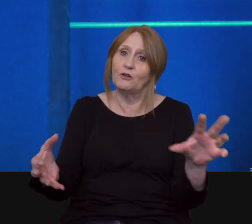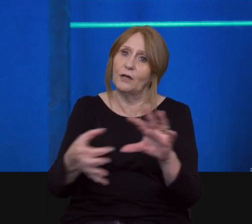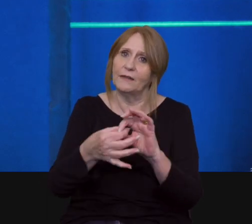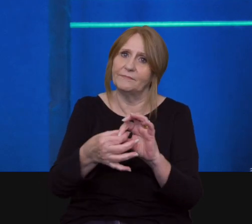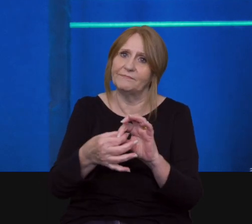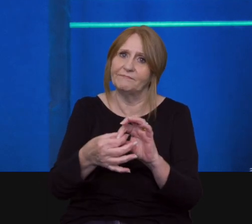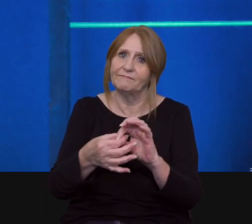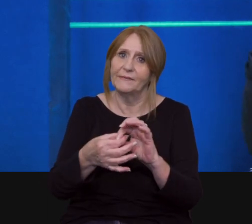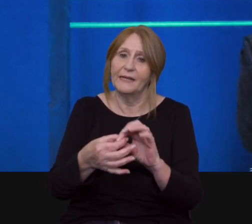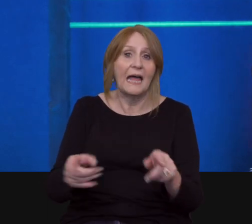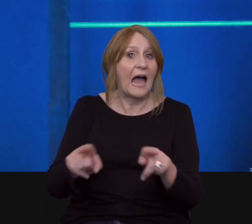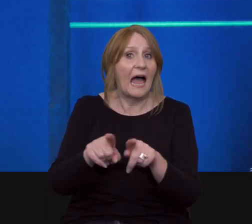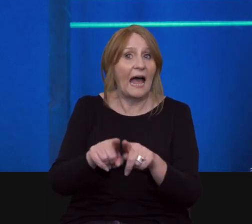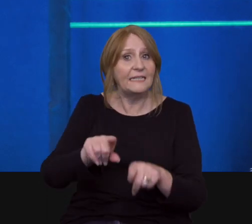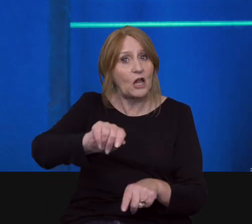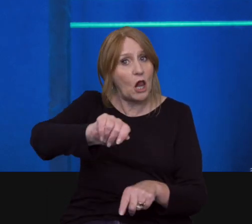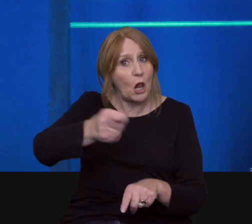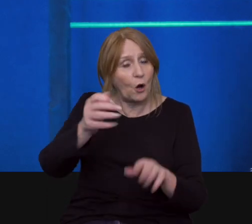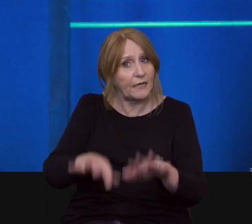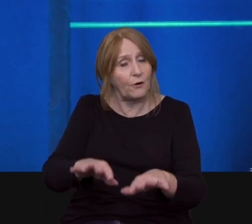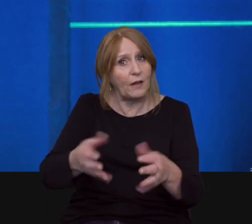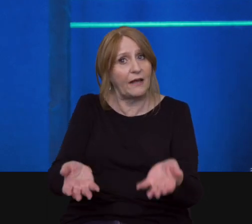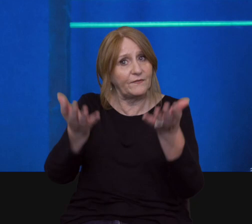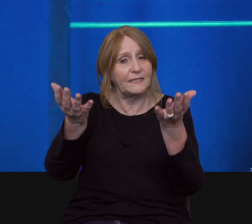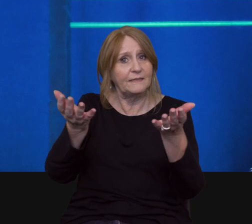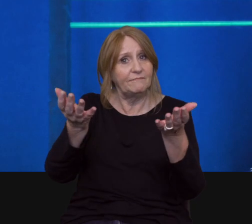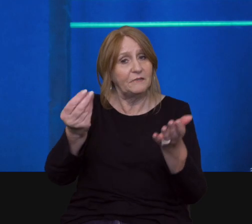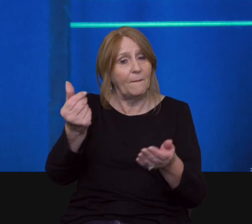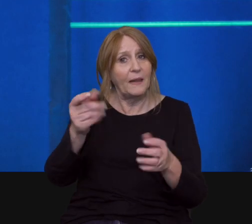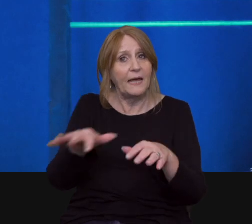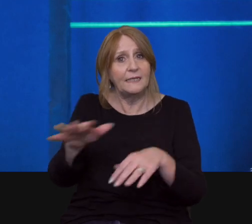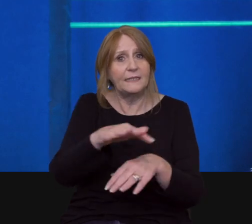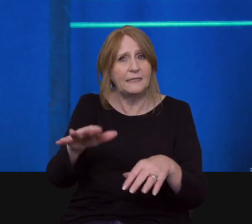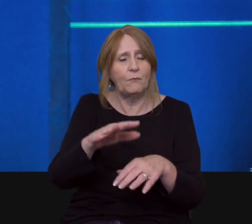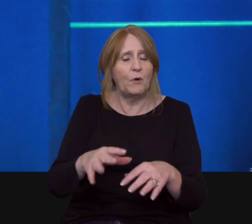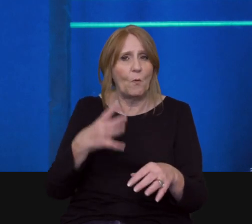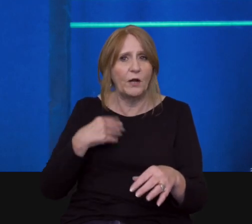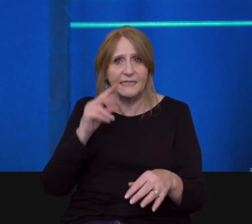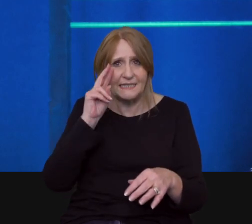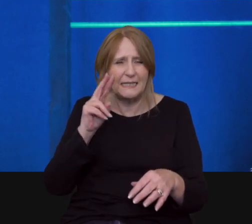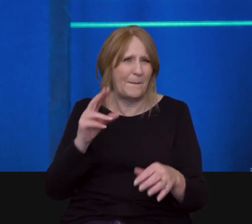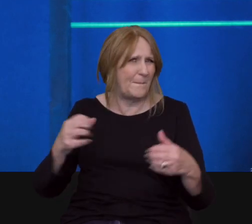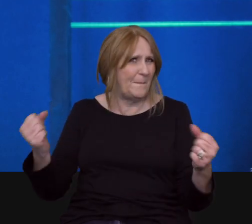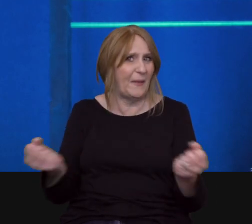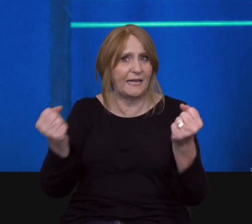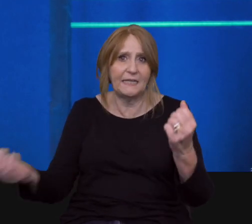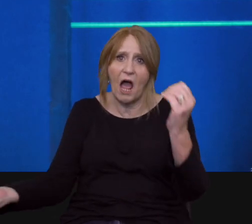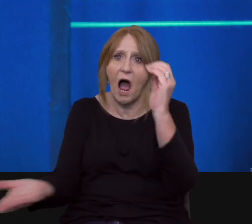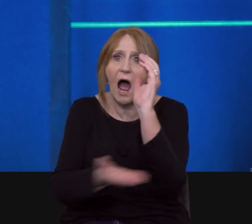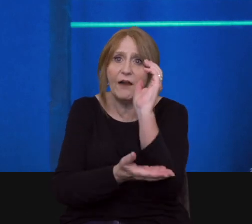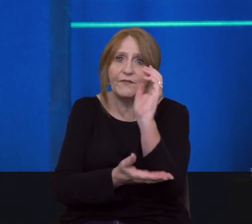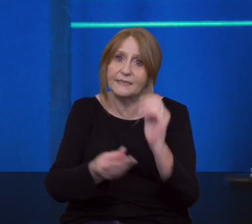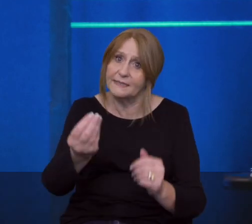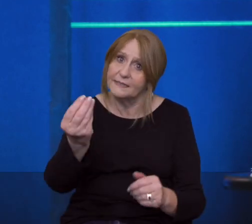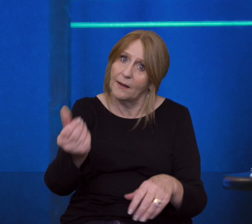some places at least, we're really reaching to God to see a mighty harvest in the days ahead. But I need to tell you that the message that I'm going to